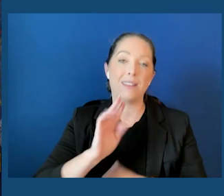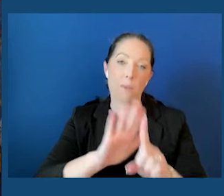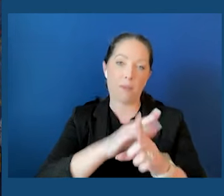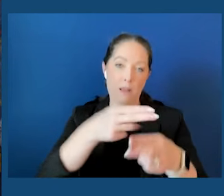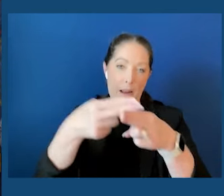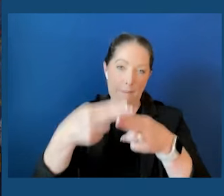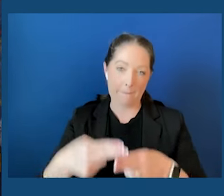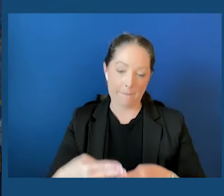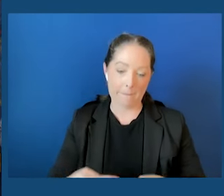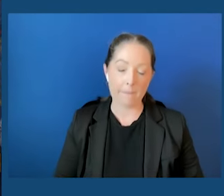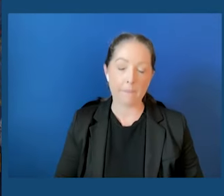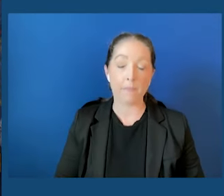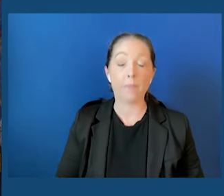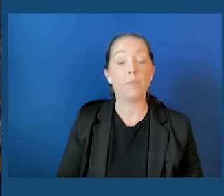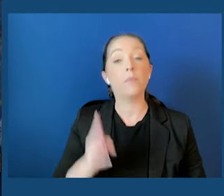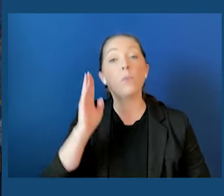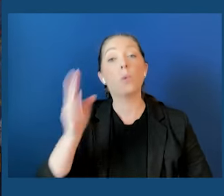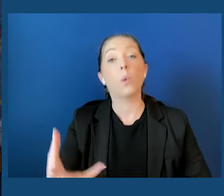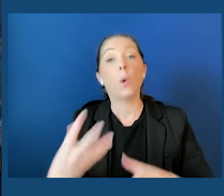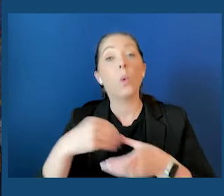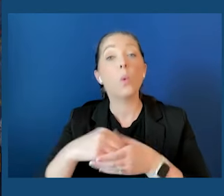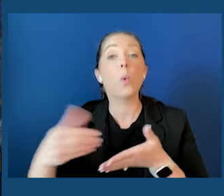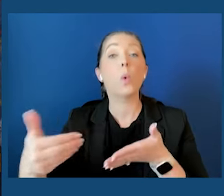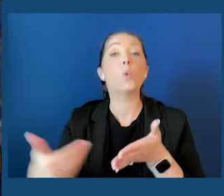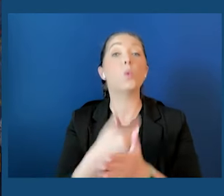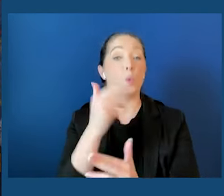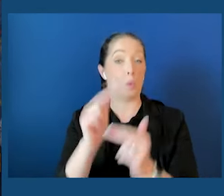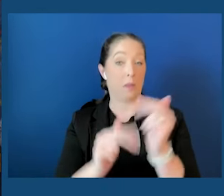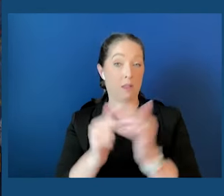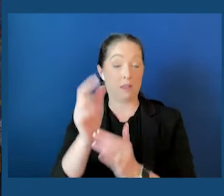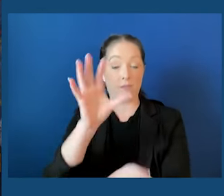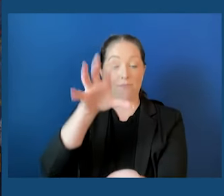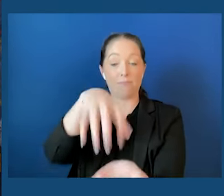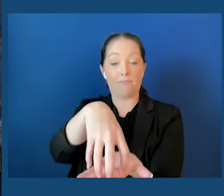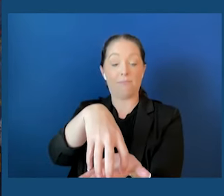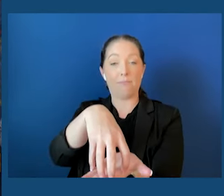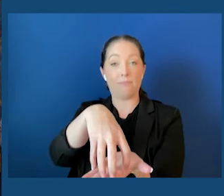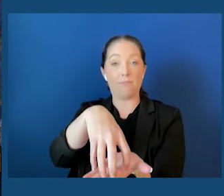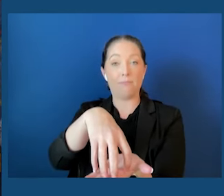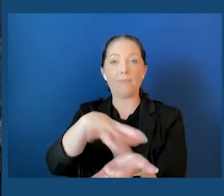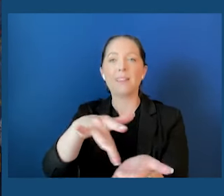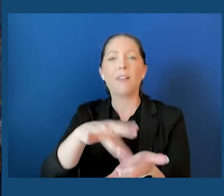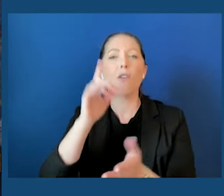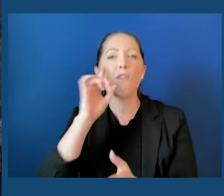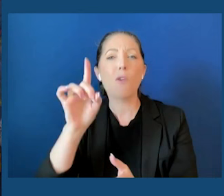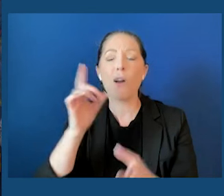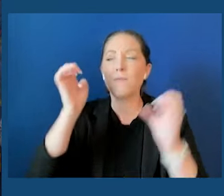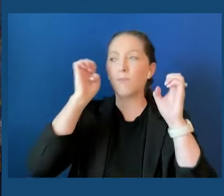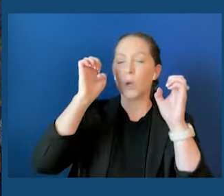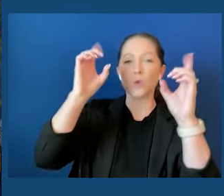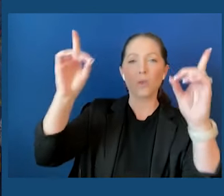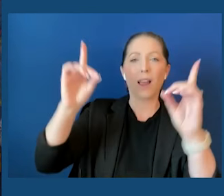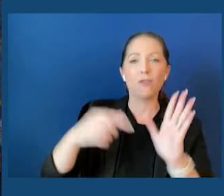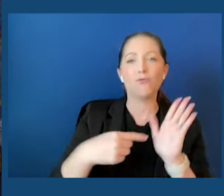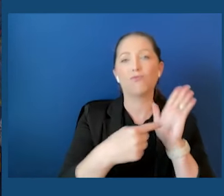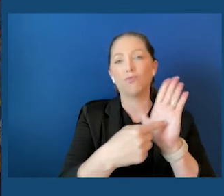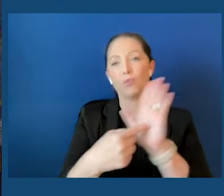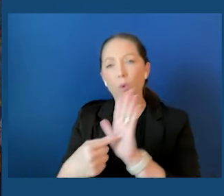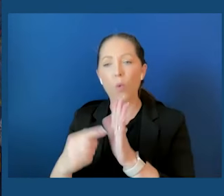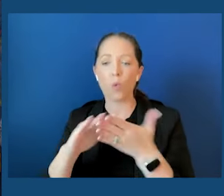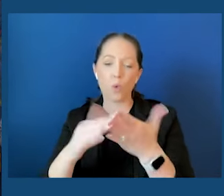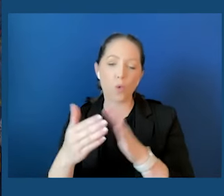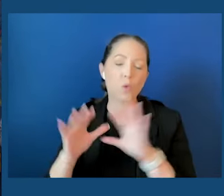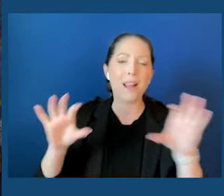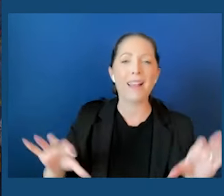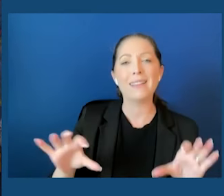And it'll also include a new building, which will be a central hub for education, exhibitions, community activities, and